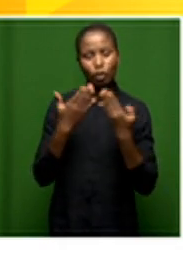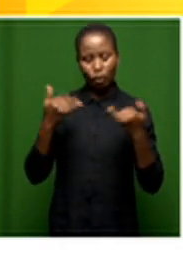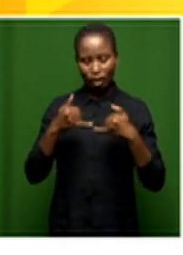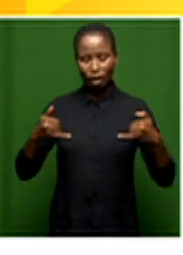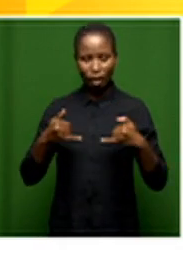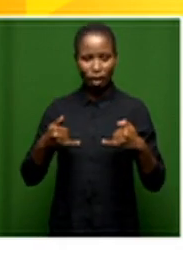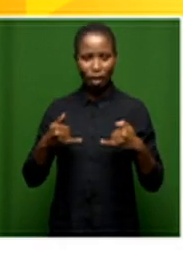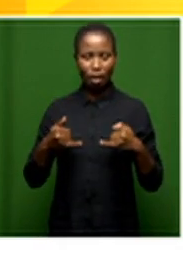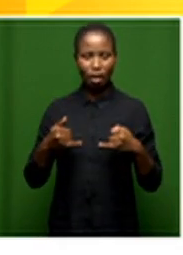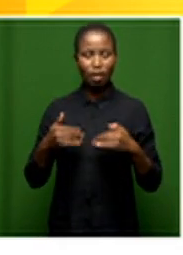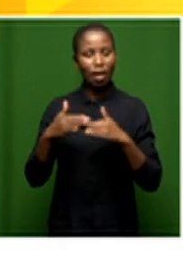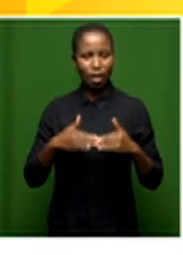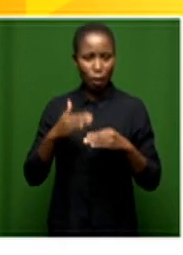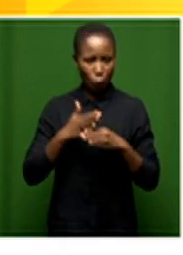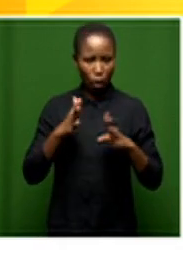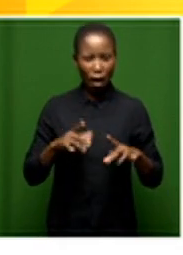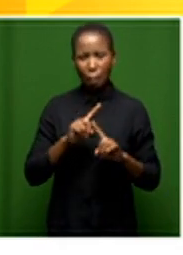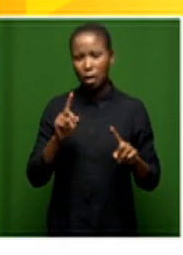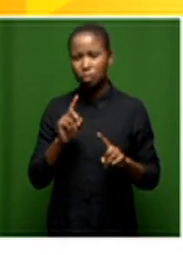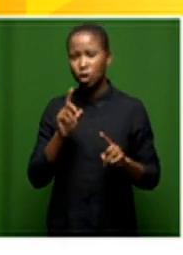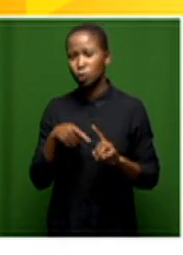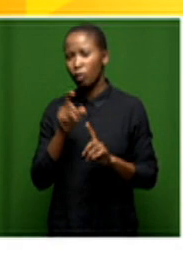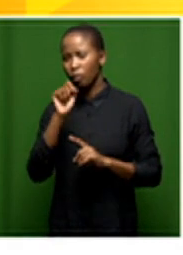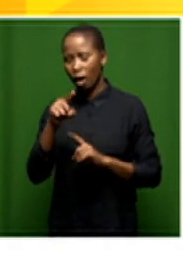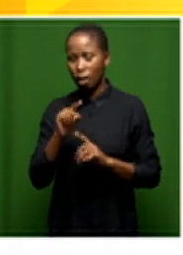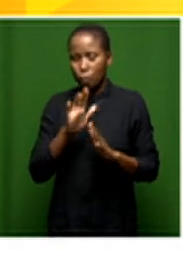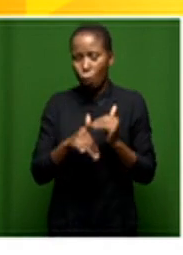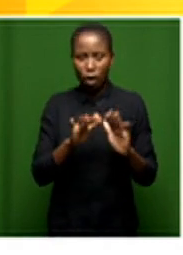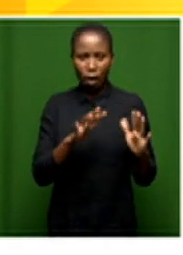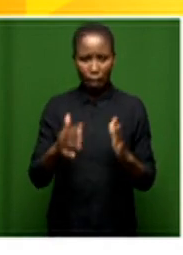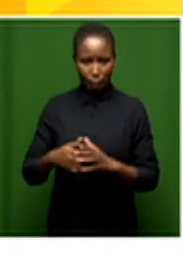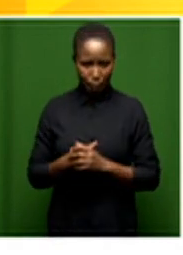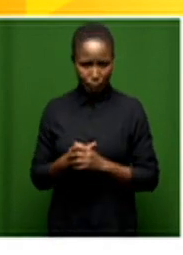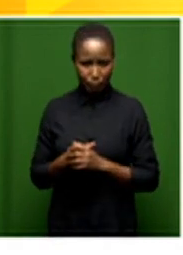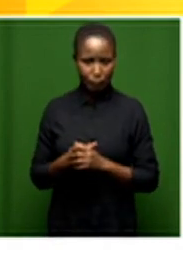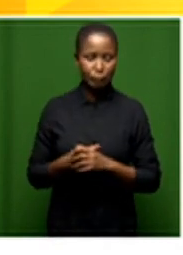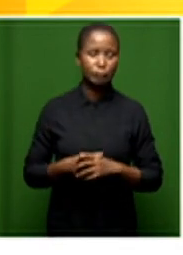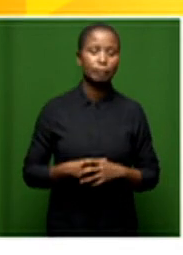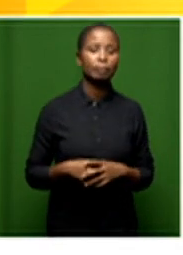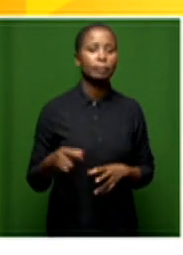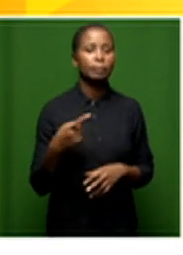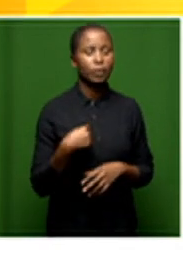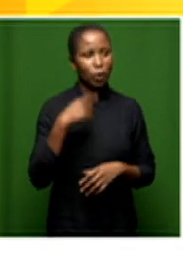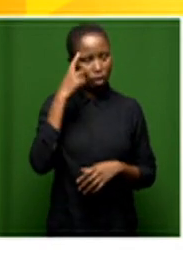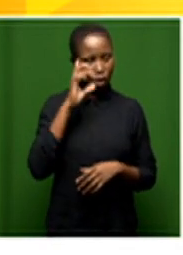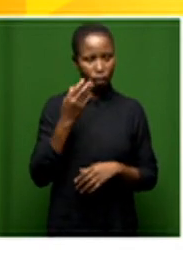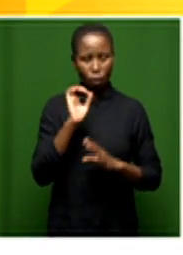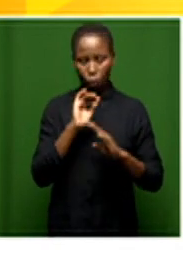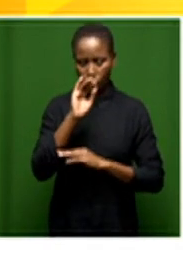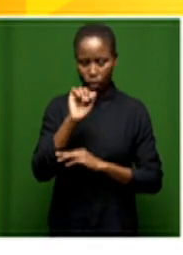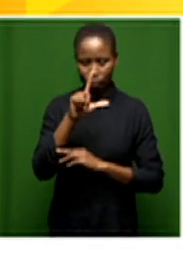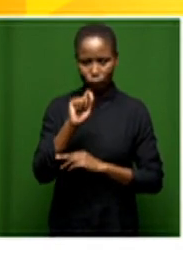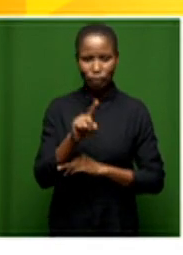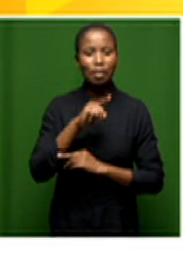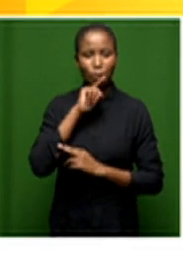now, how would you say the process has gone? I think we have, first of all, a lot to learn, and we are over 70,000